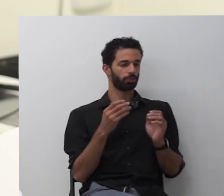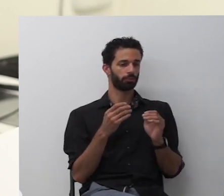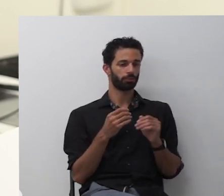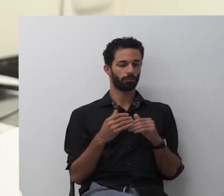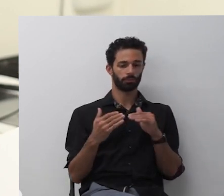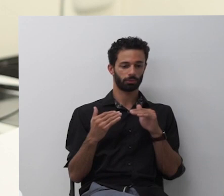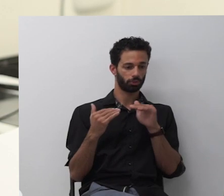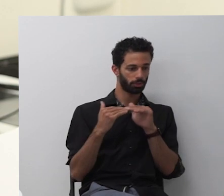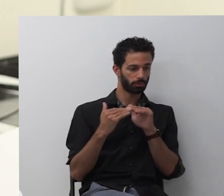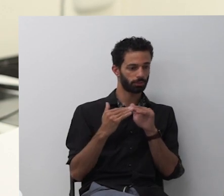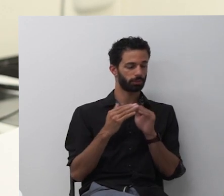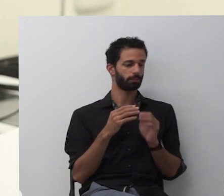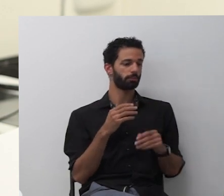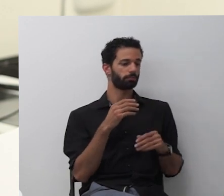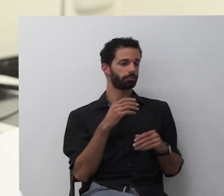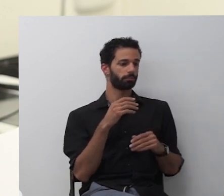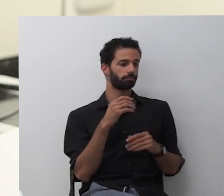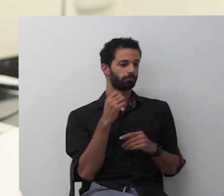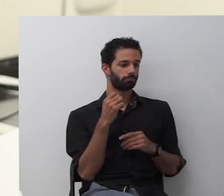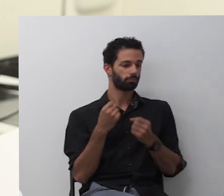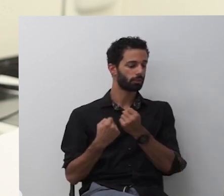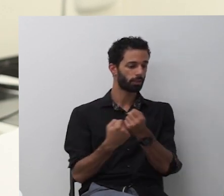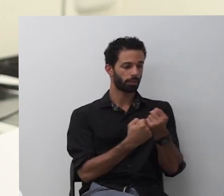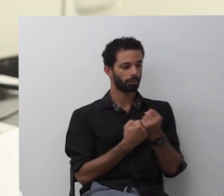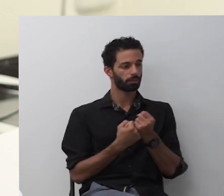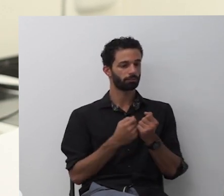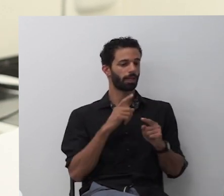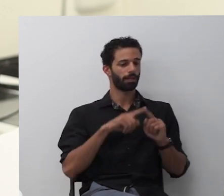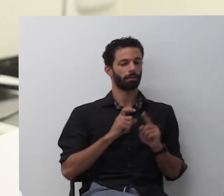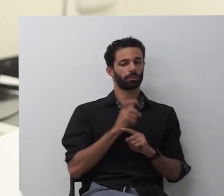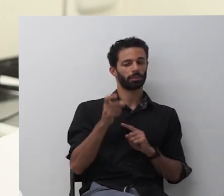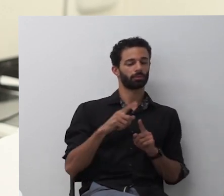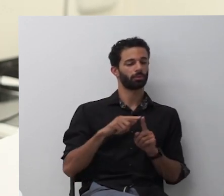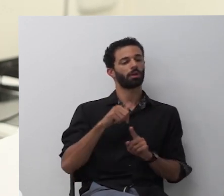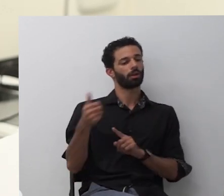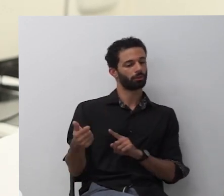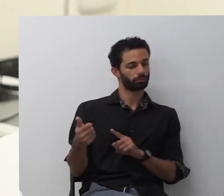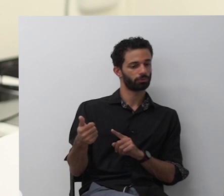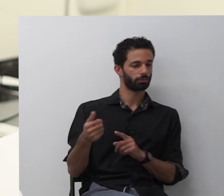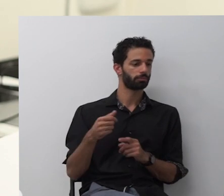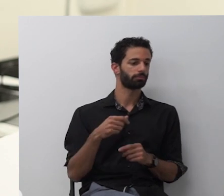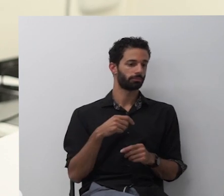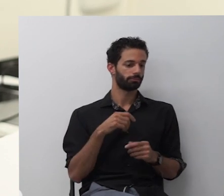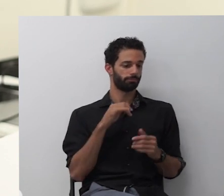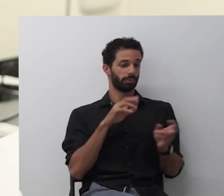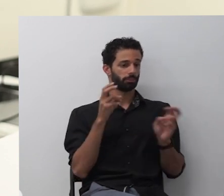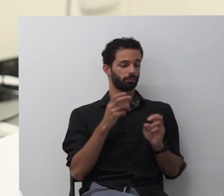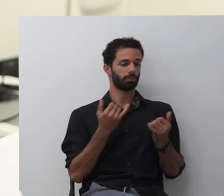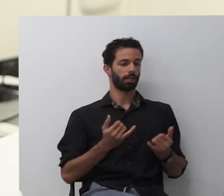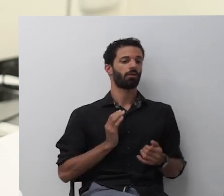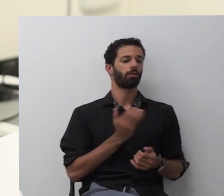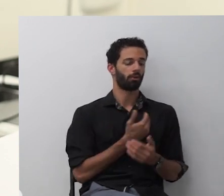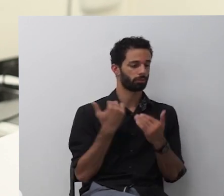solidarity cannot be denied or dismissed or delegated to others alone. These issues have become our business.